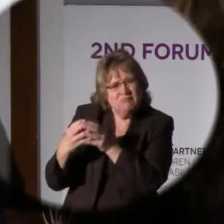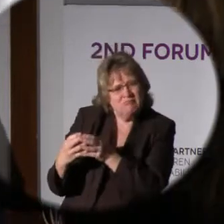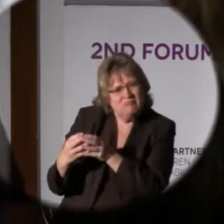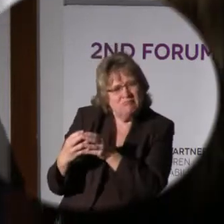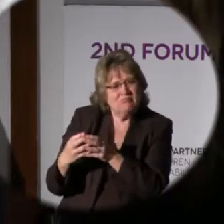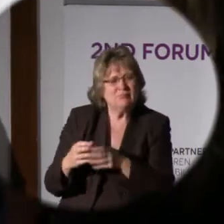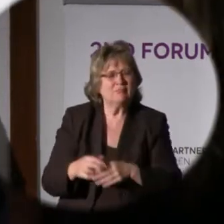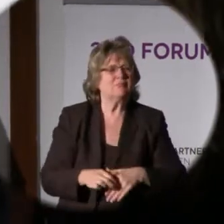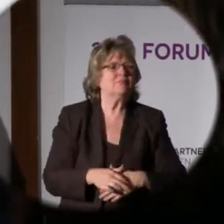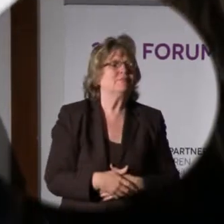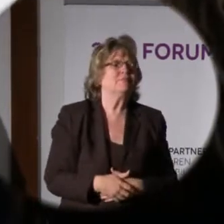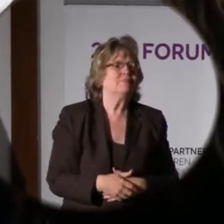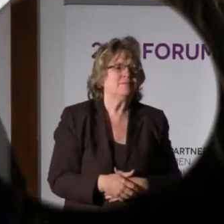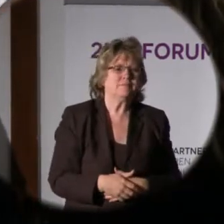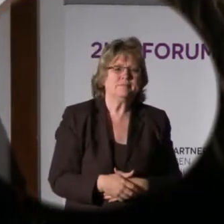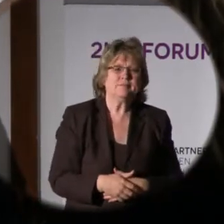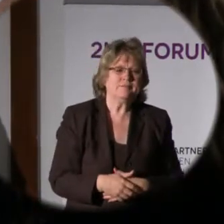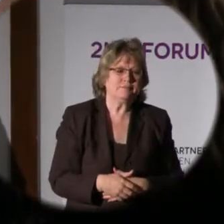despite all these challenges,